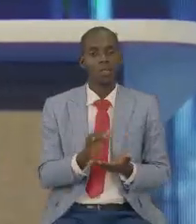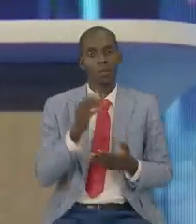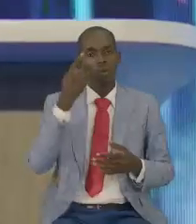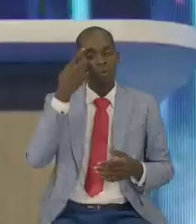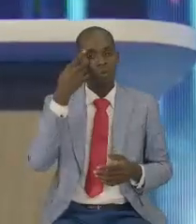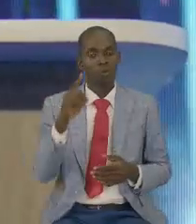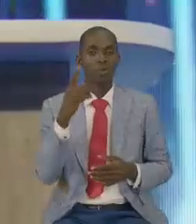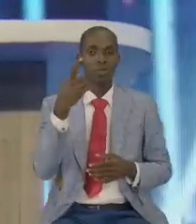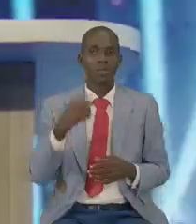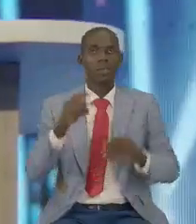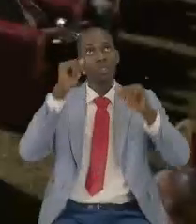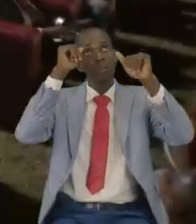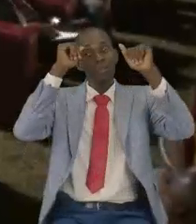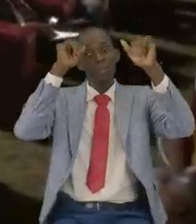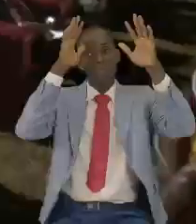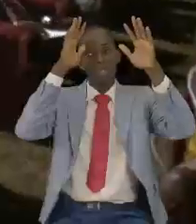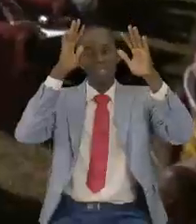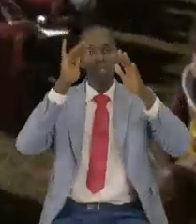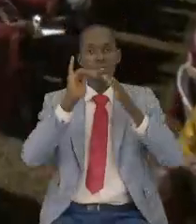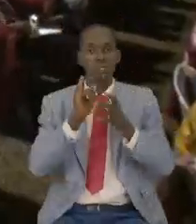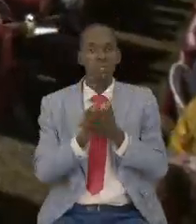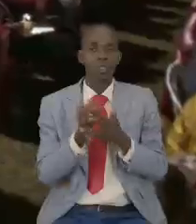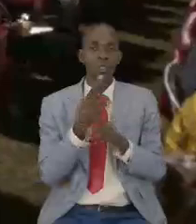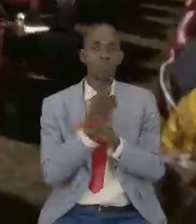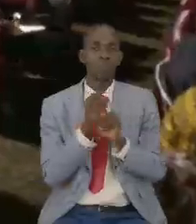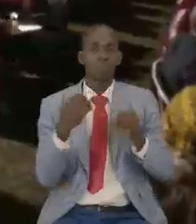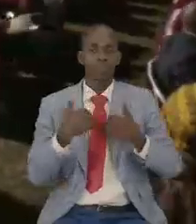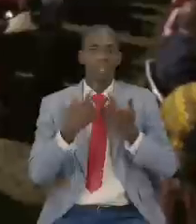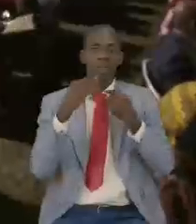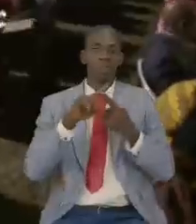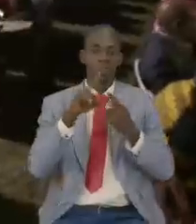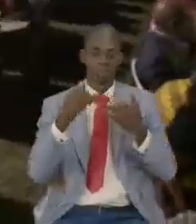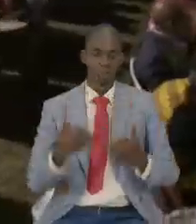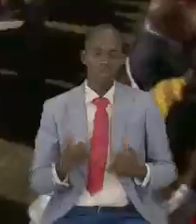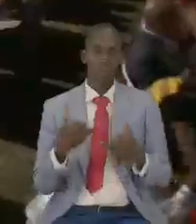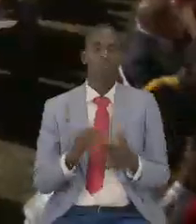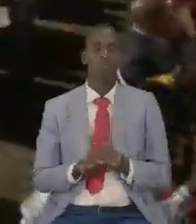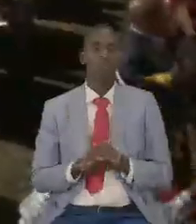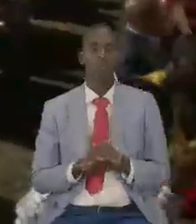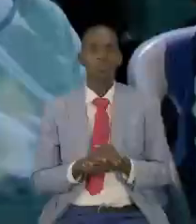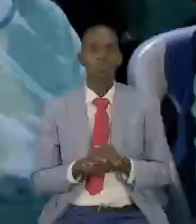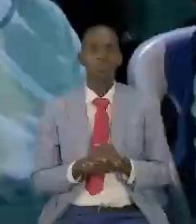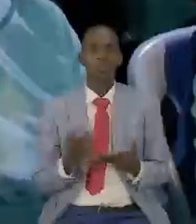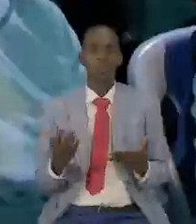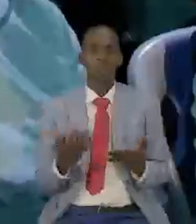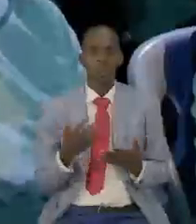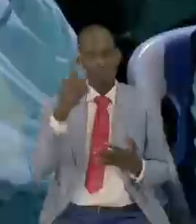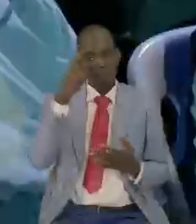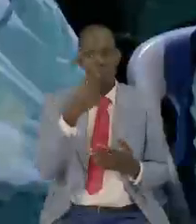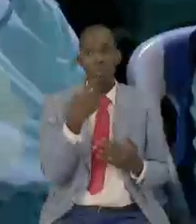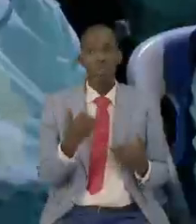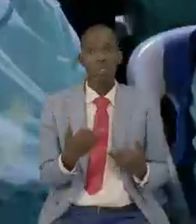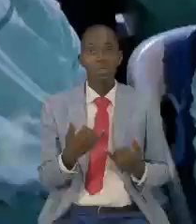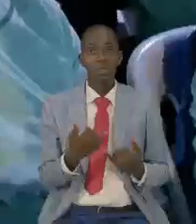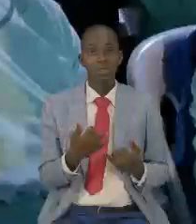redemption has come to you now. Where am I? Where are you there? As you touch